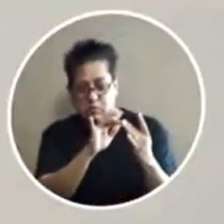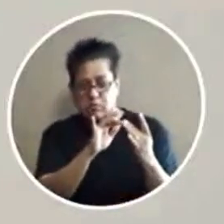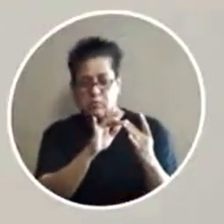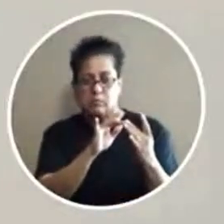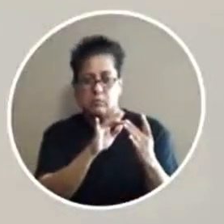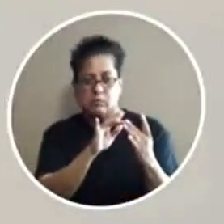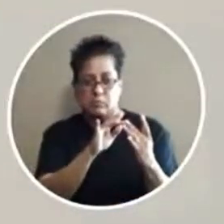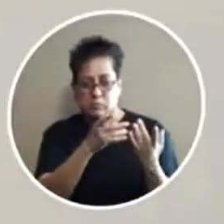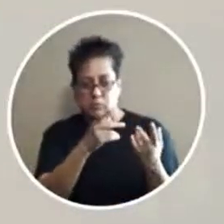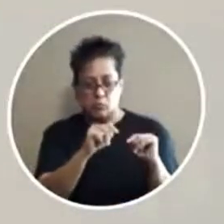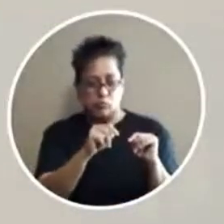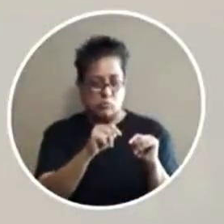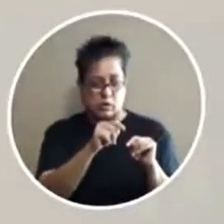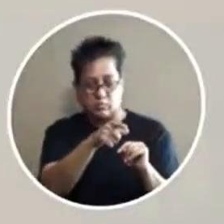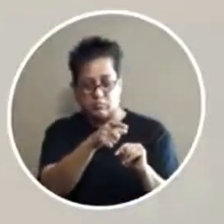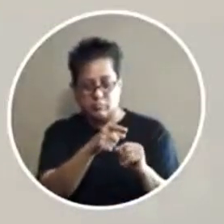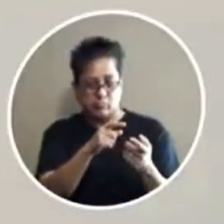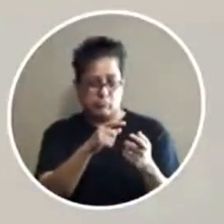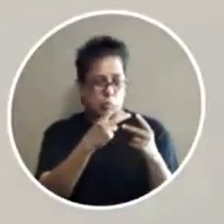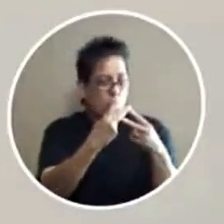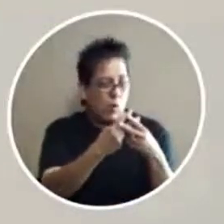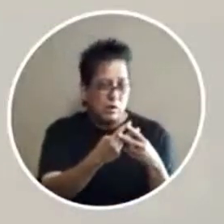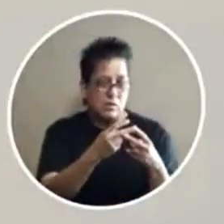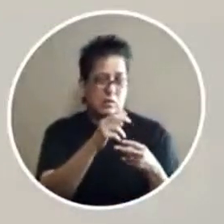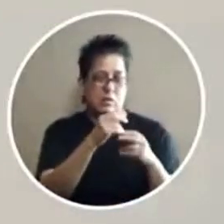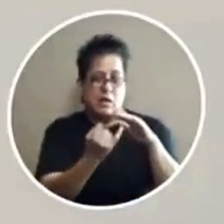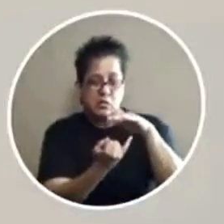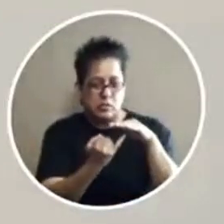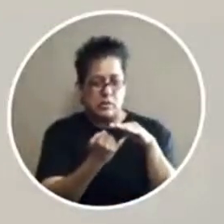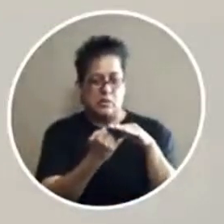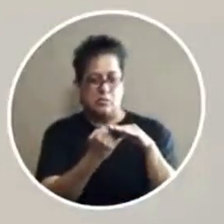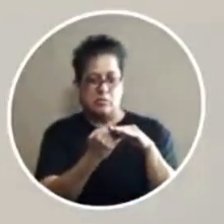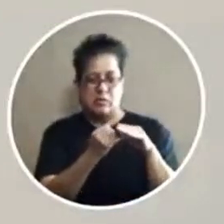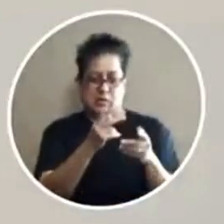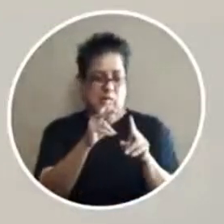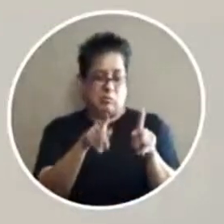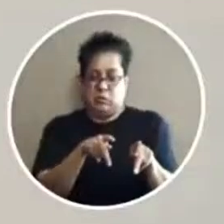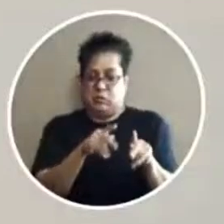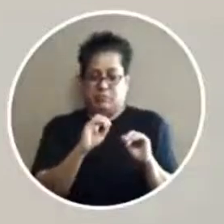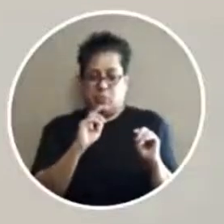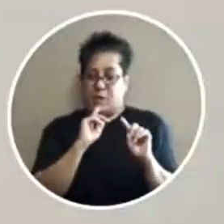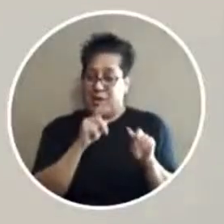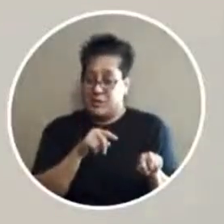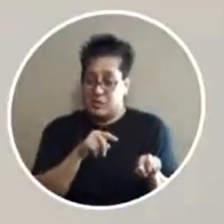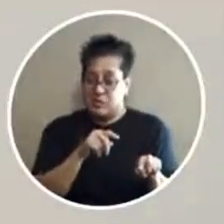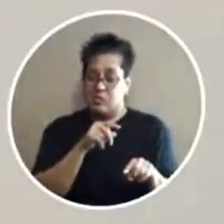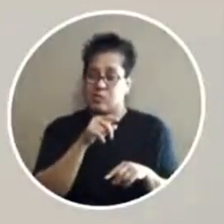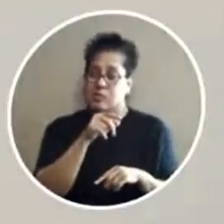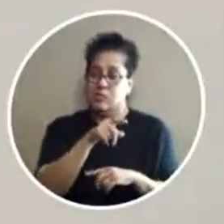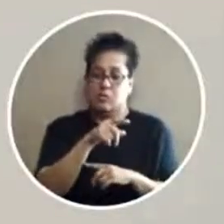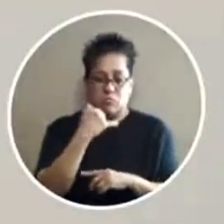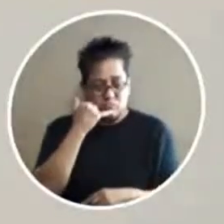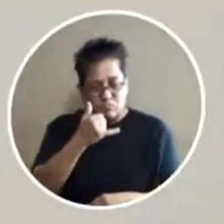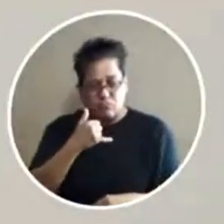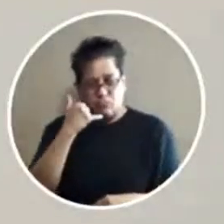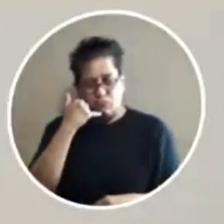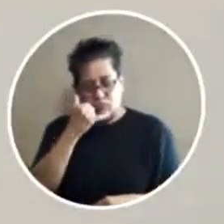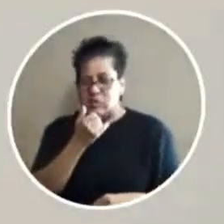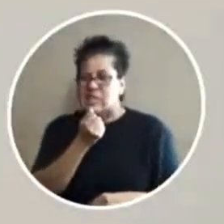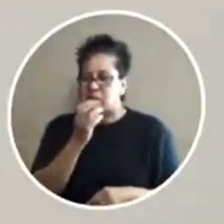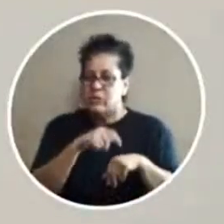to place them on isolation or quarantine, and they either don't answer the phone, we call several